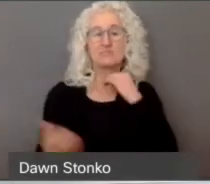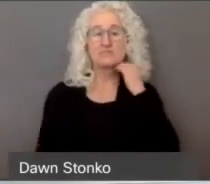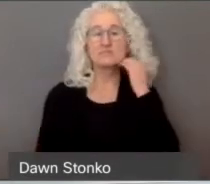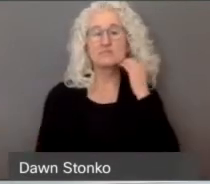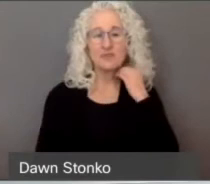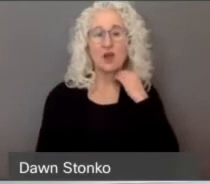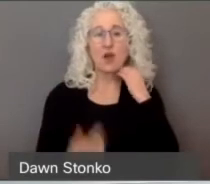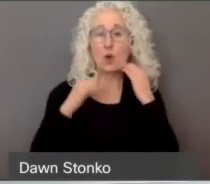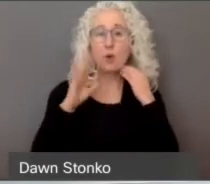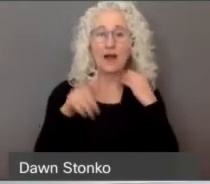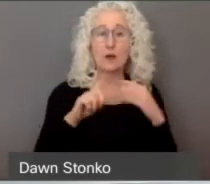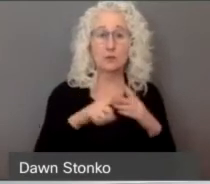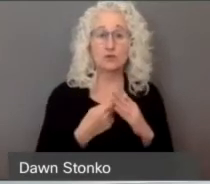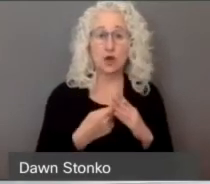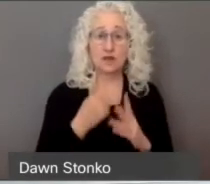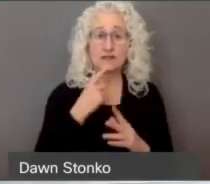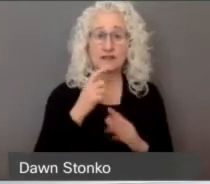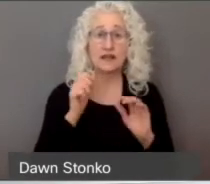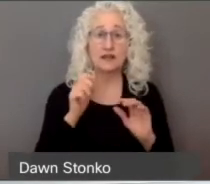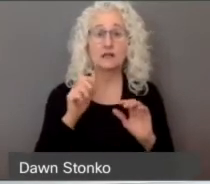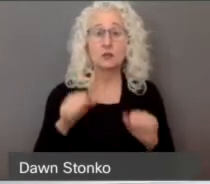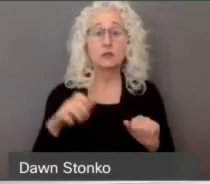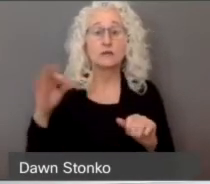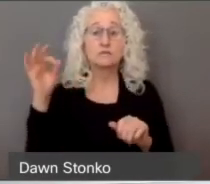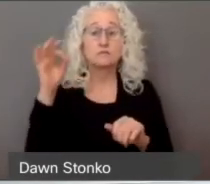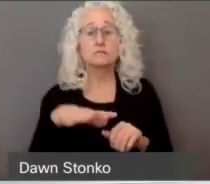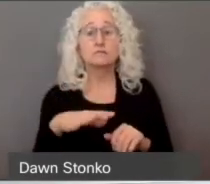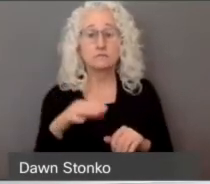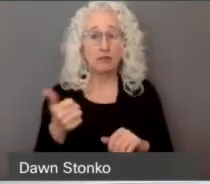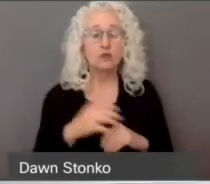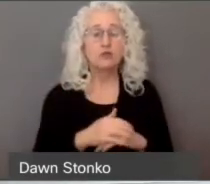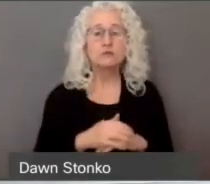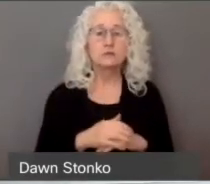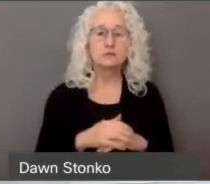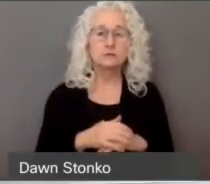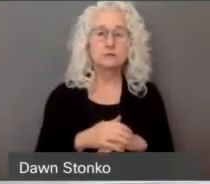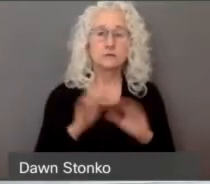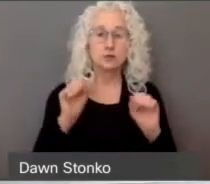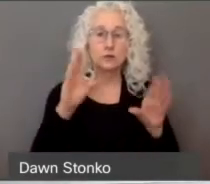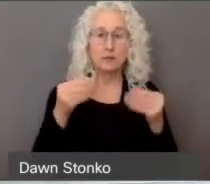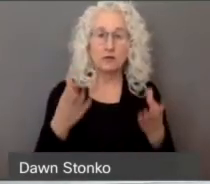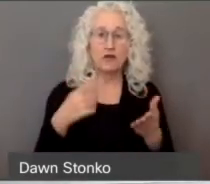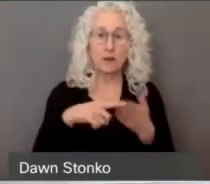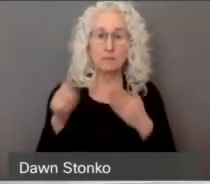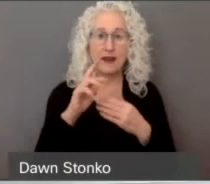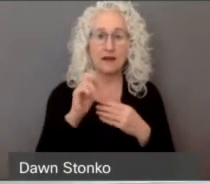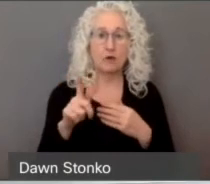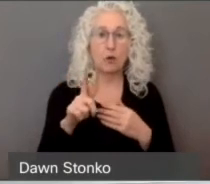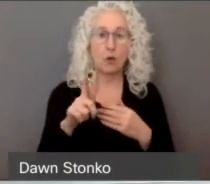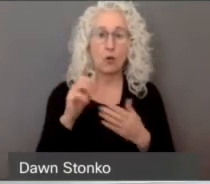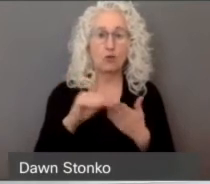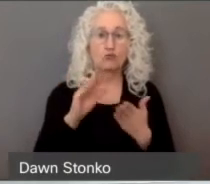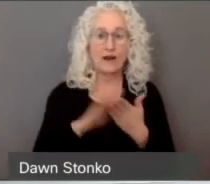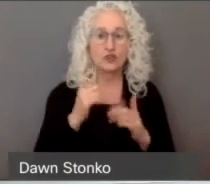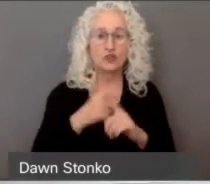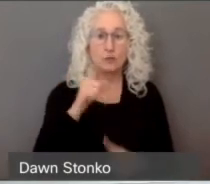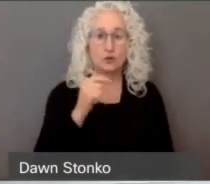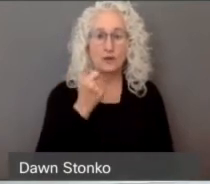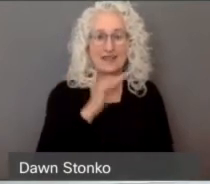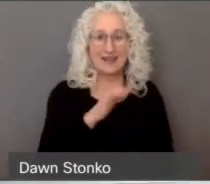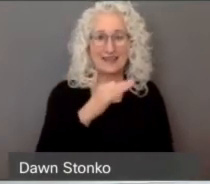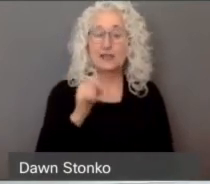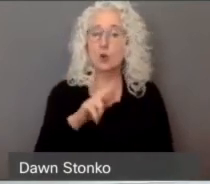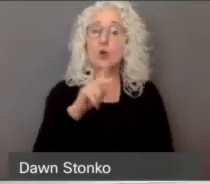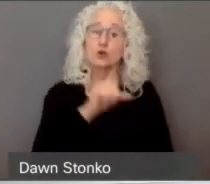I'll start it, Mikey. You can chime in, but you can provide payroll records from 2019 or